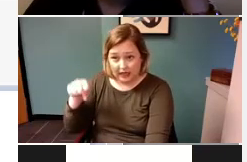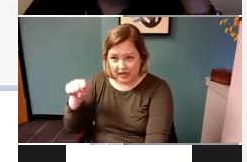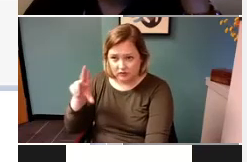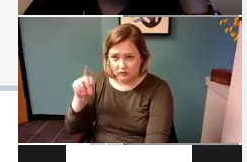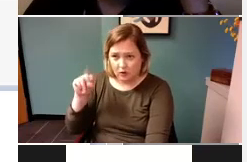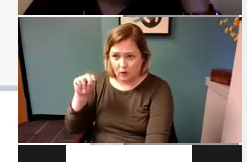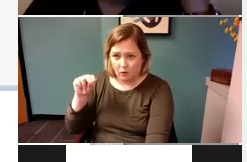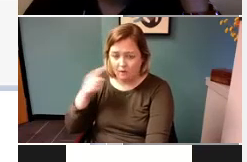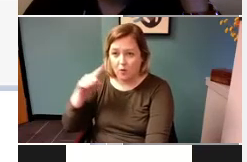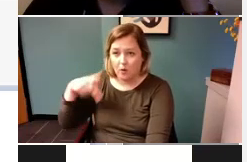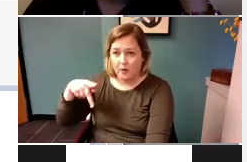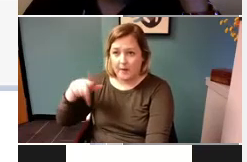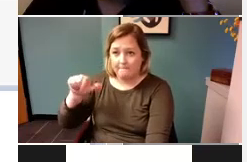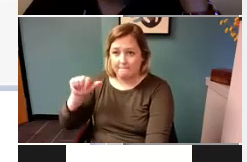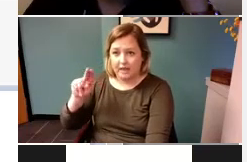graph?